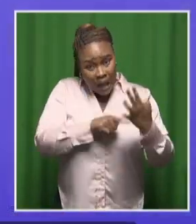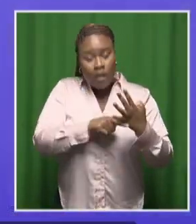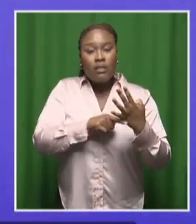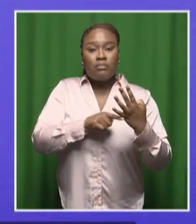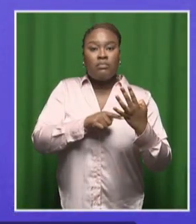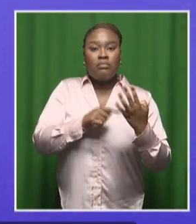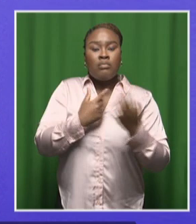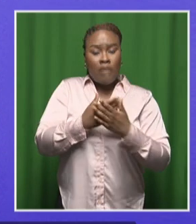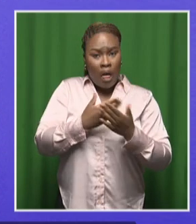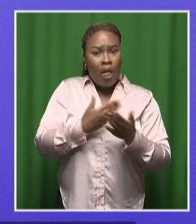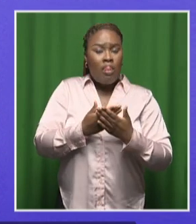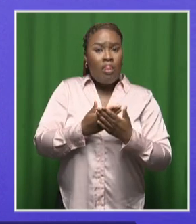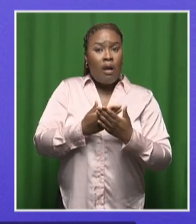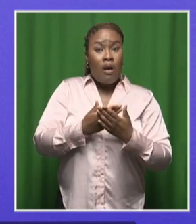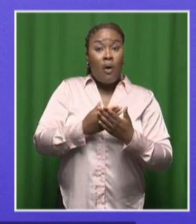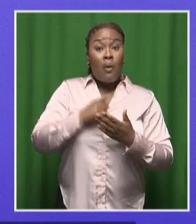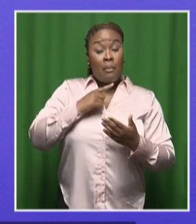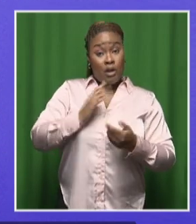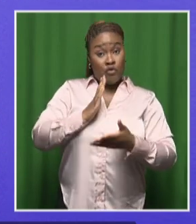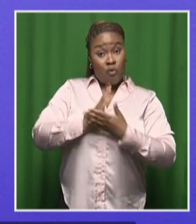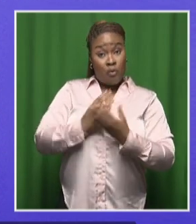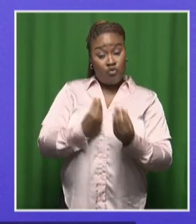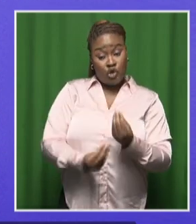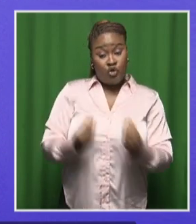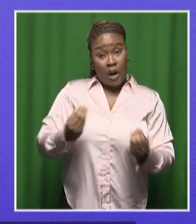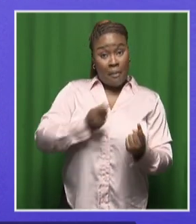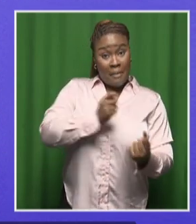the maintenance is paid,